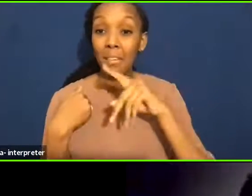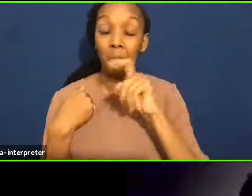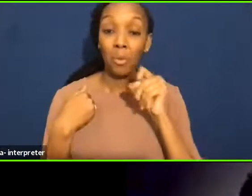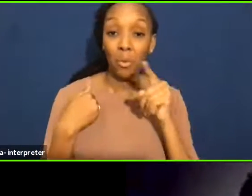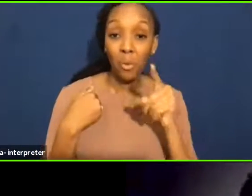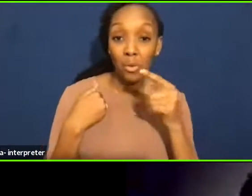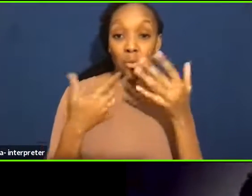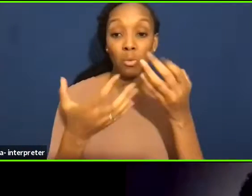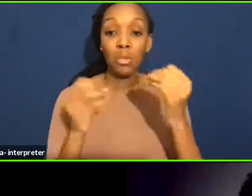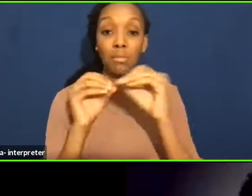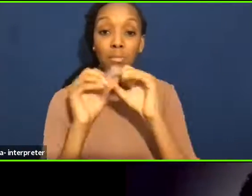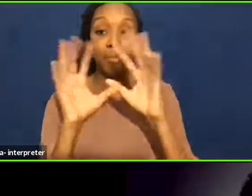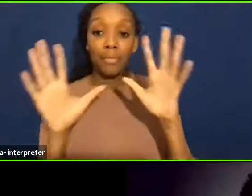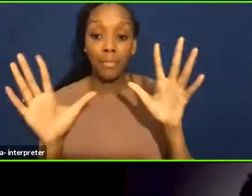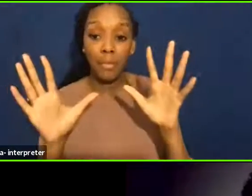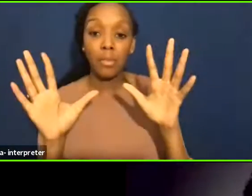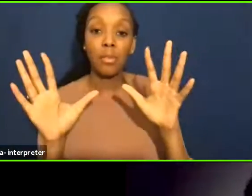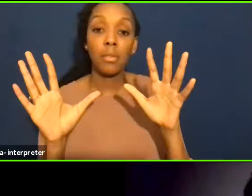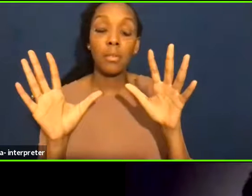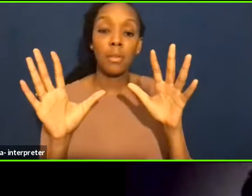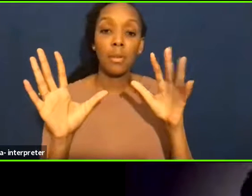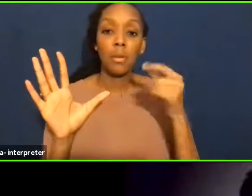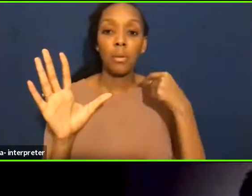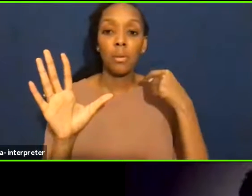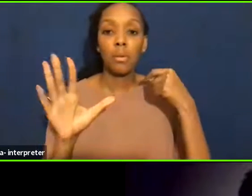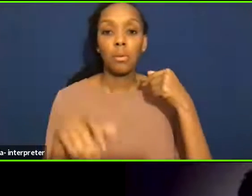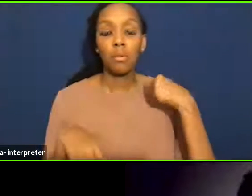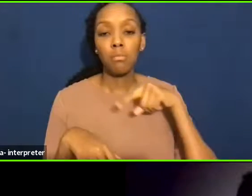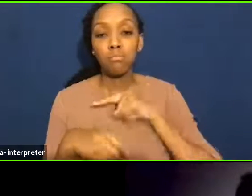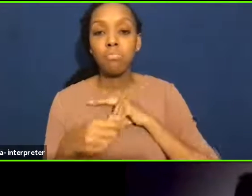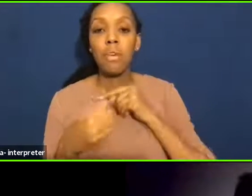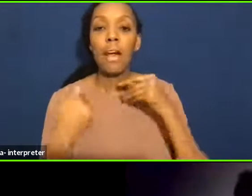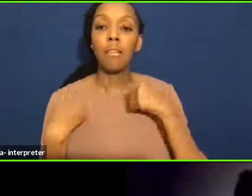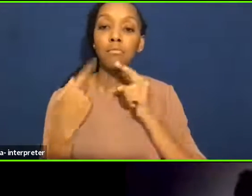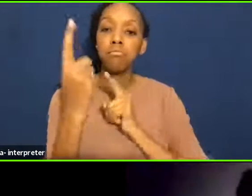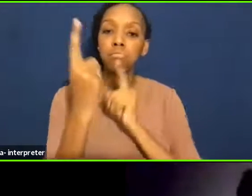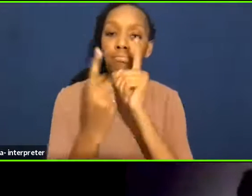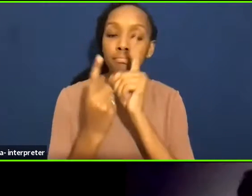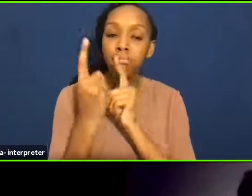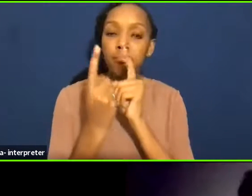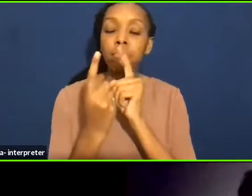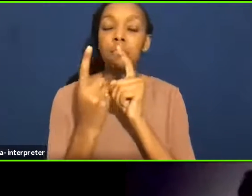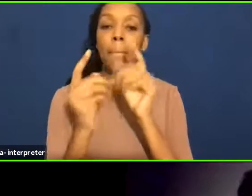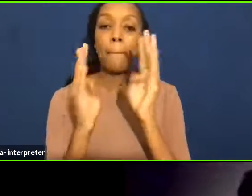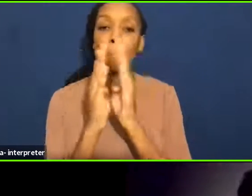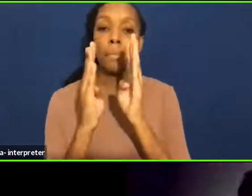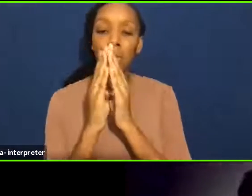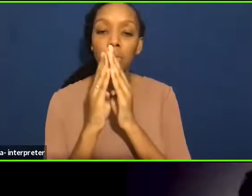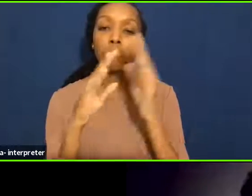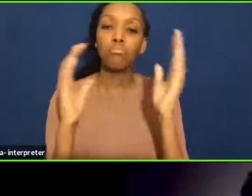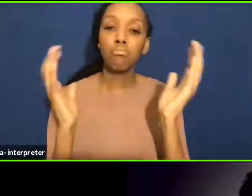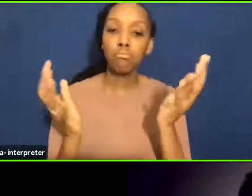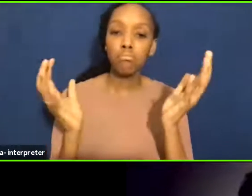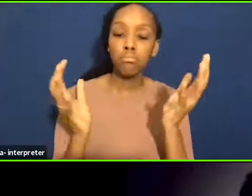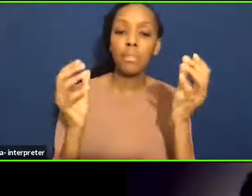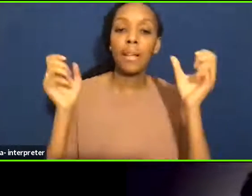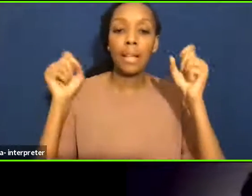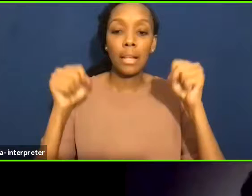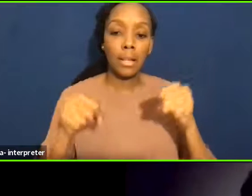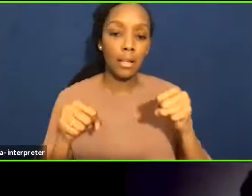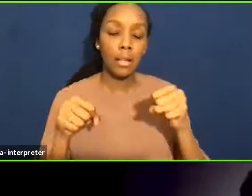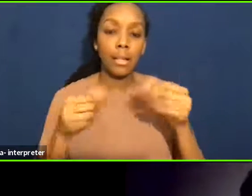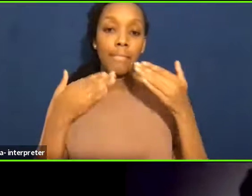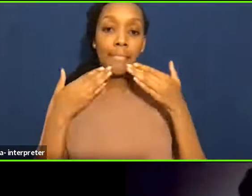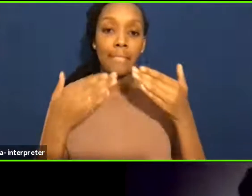further clarification, would definitely love to meet with you one-on-one to kind of have those conversations. And